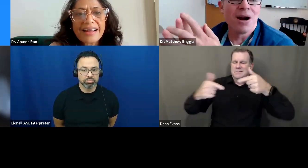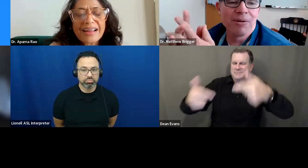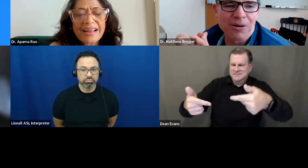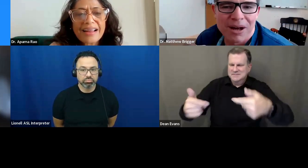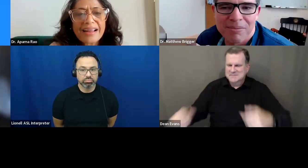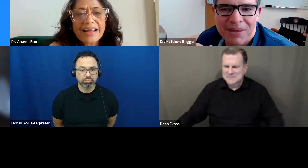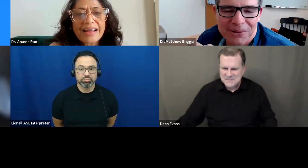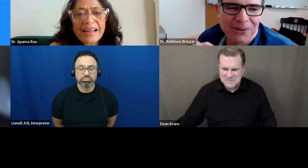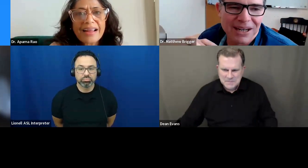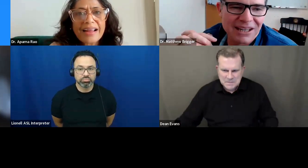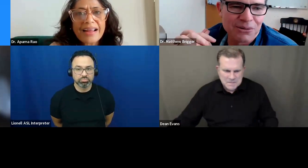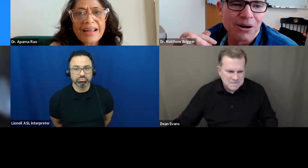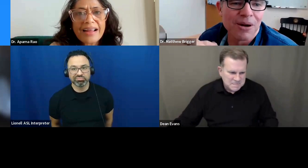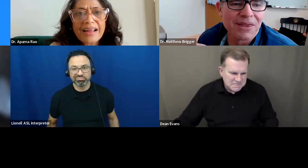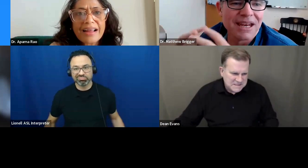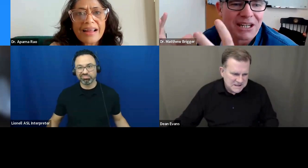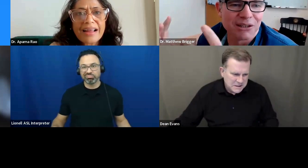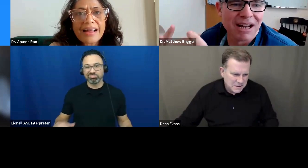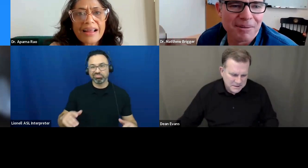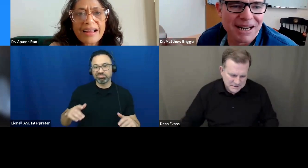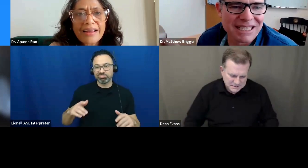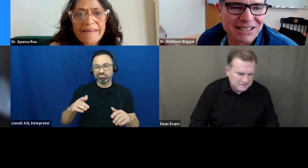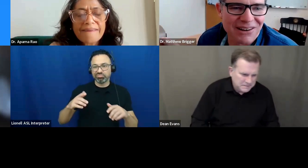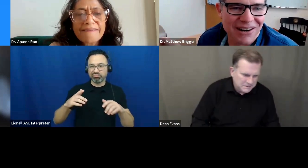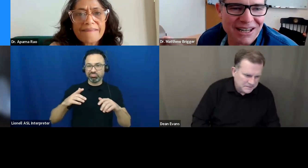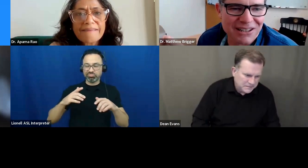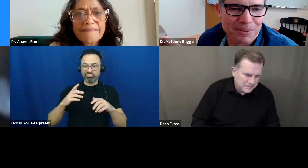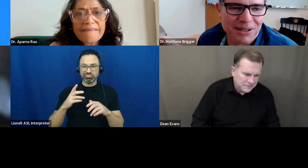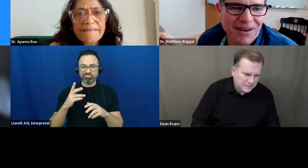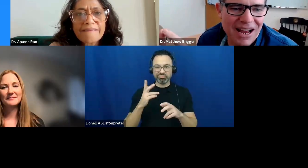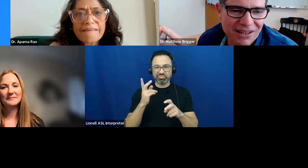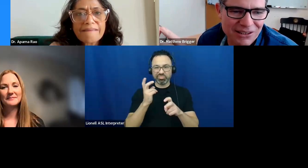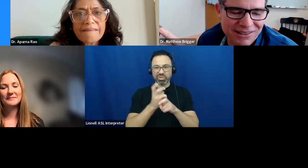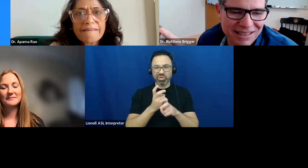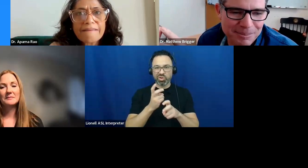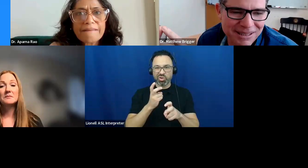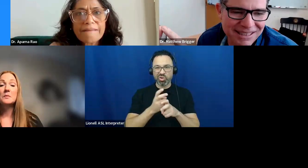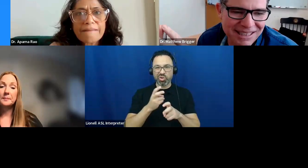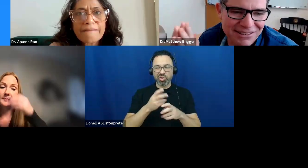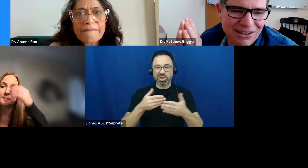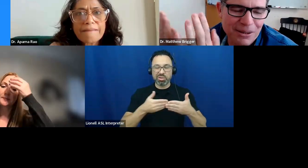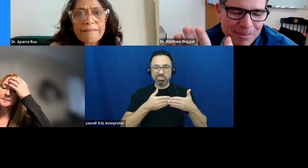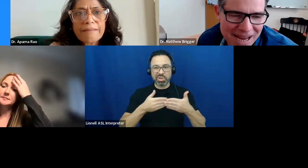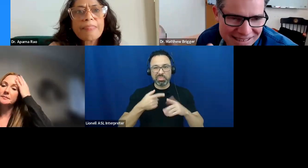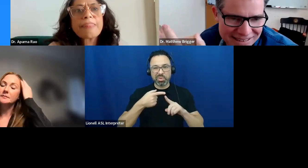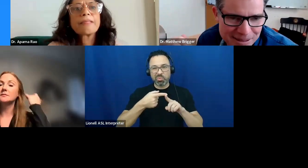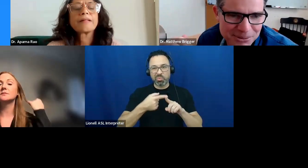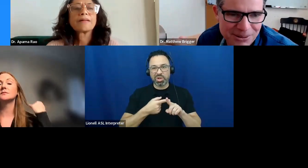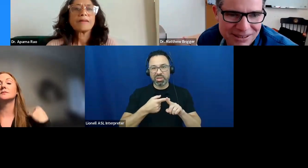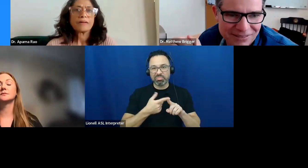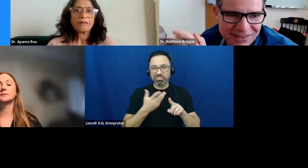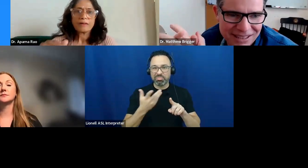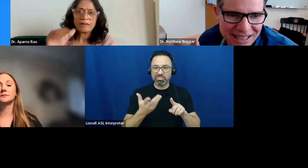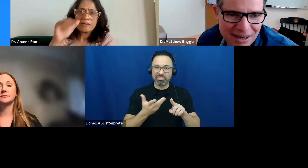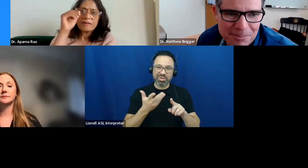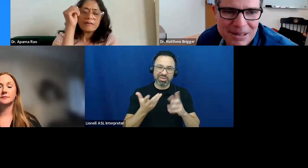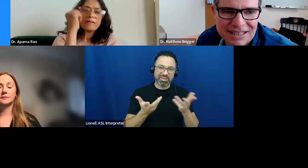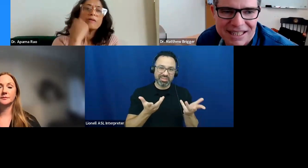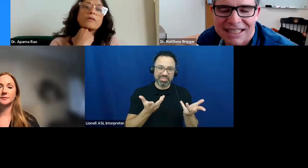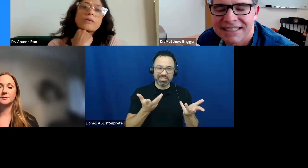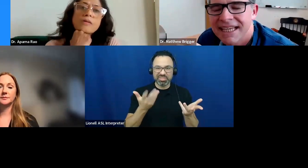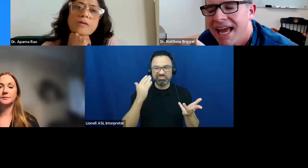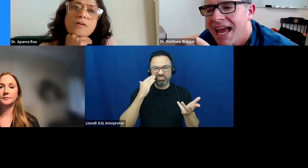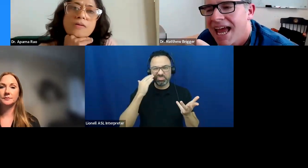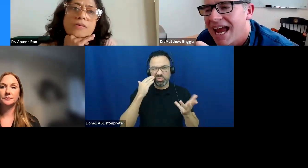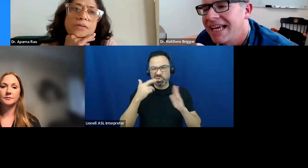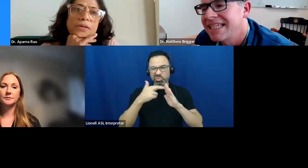the hard part with a 1-month-old is sort of what the national recommendations are in terms of how they should sleep. And so the back to sleep sort of